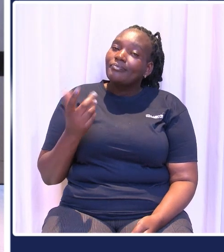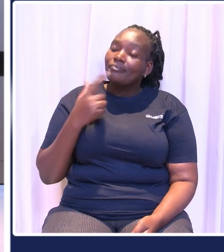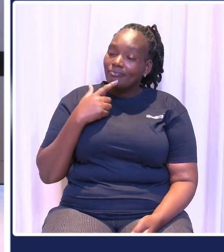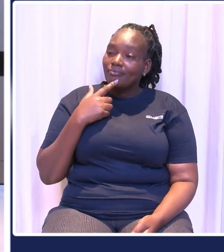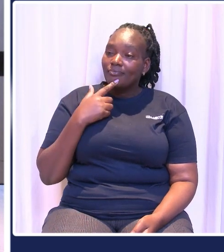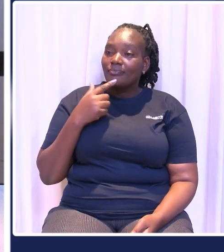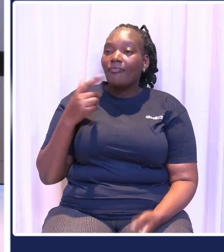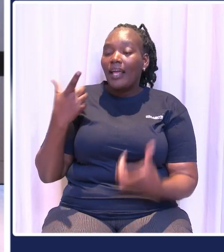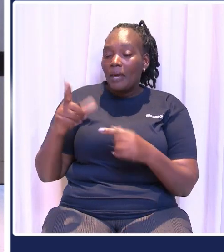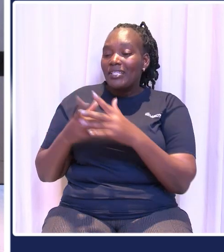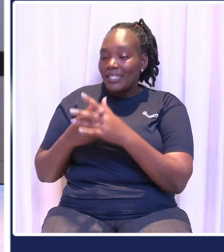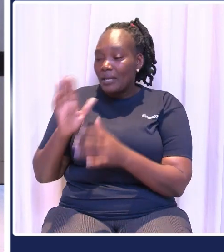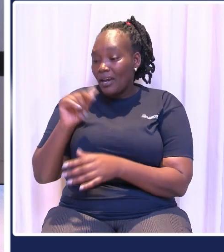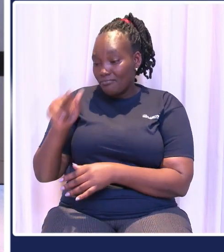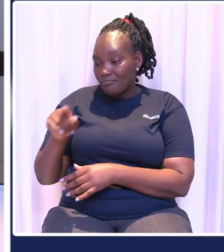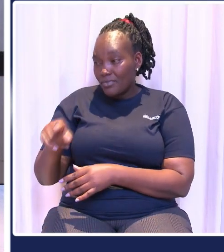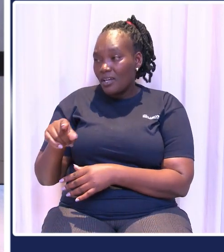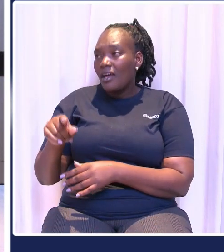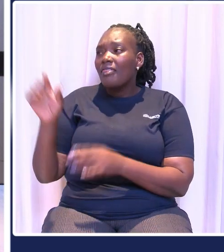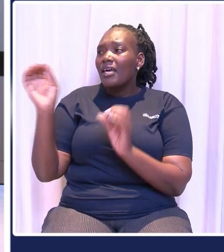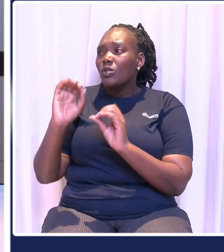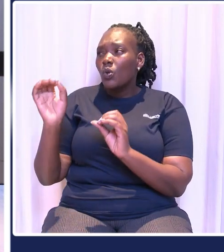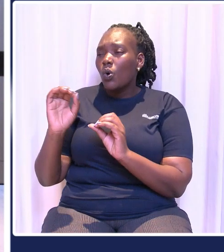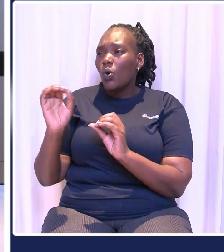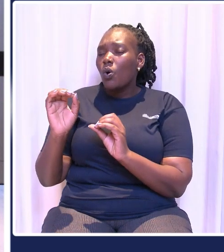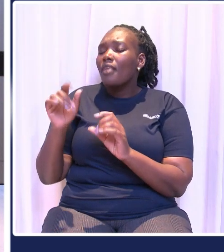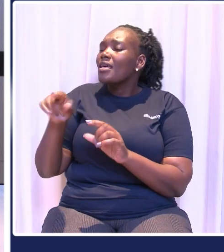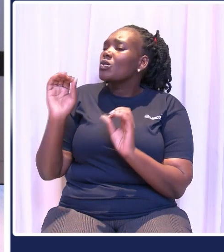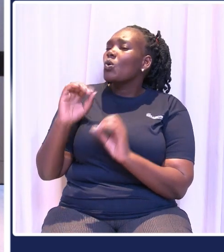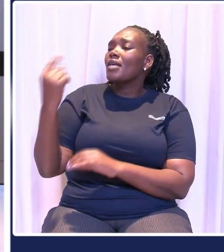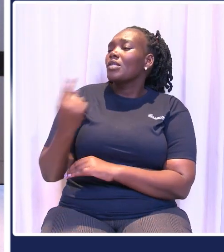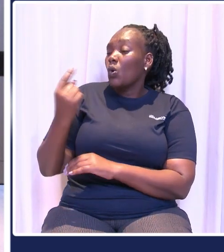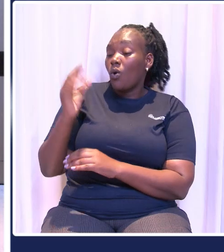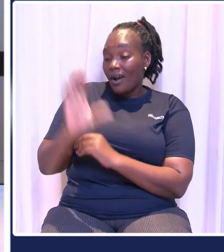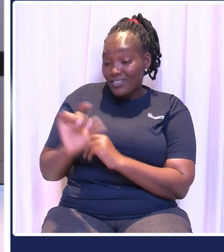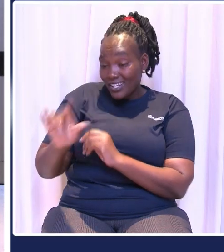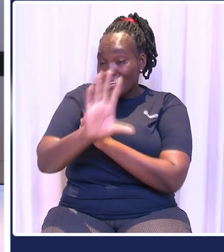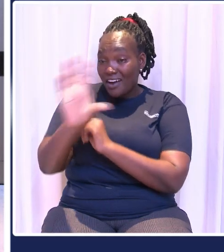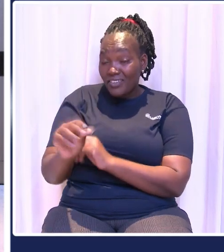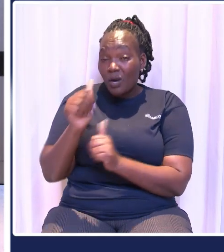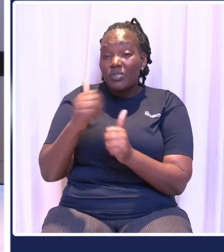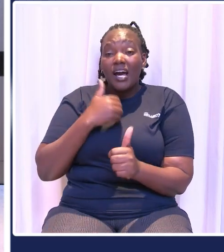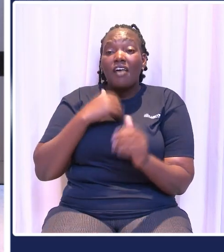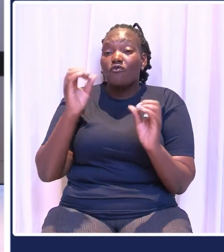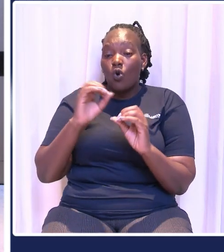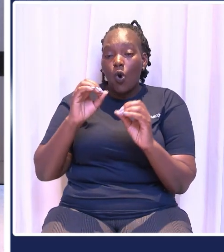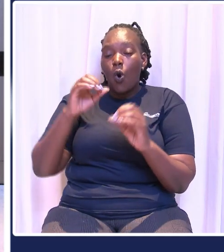let me start by policies, because there's not a single country in Africa that doesn't have a policy on